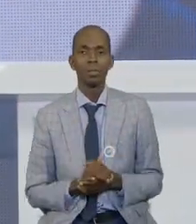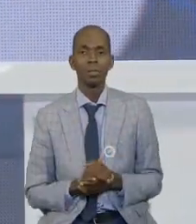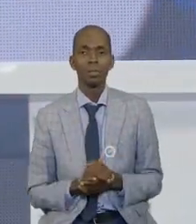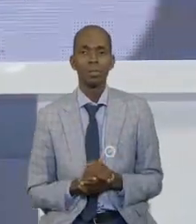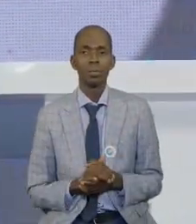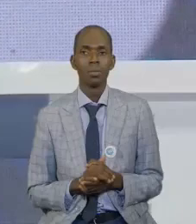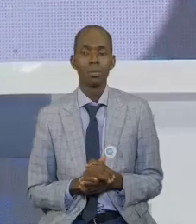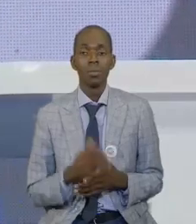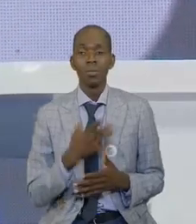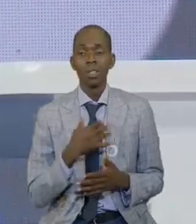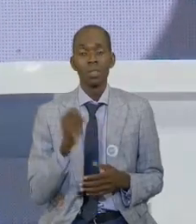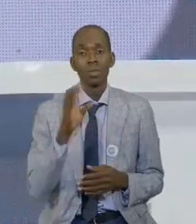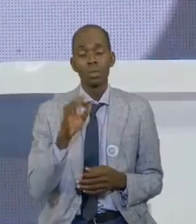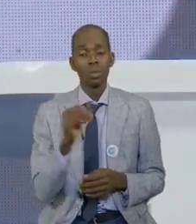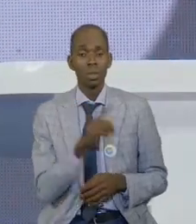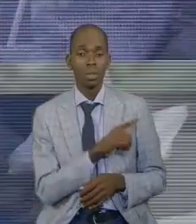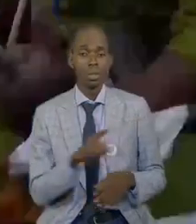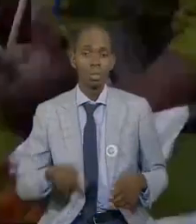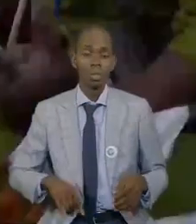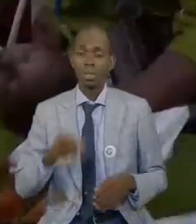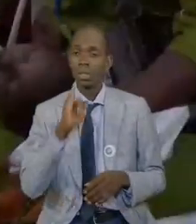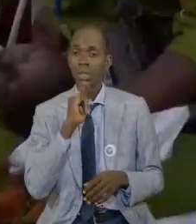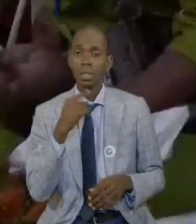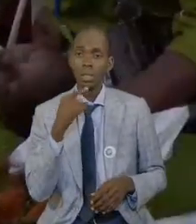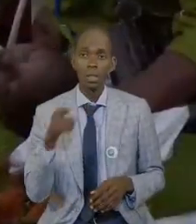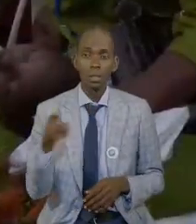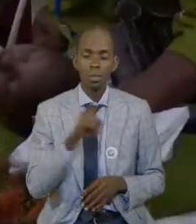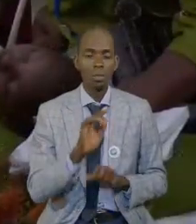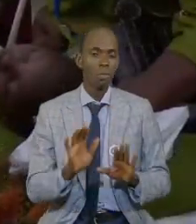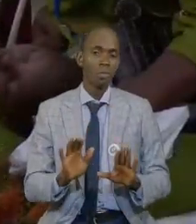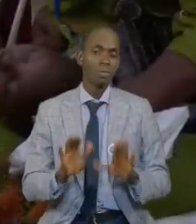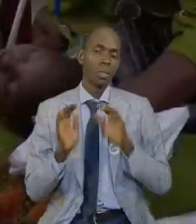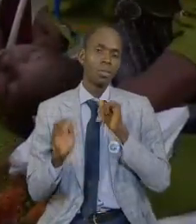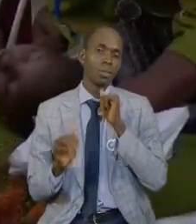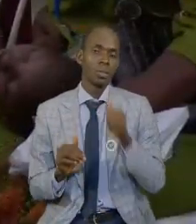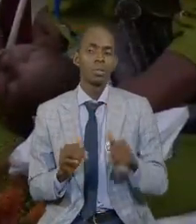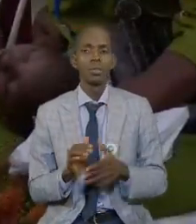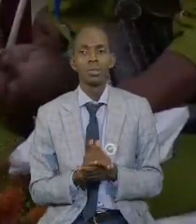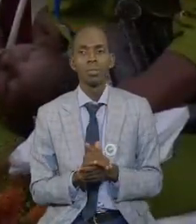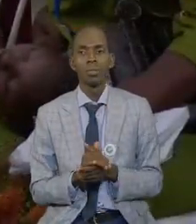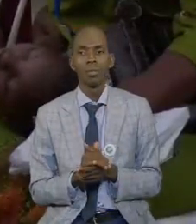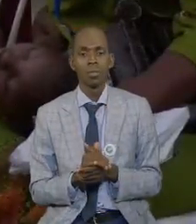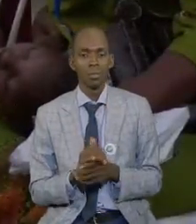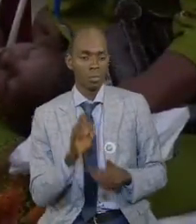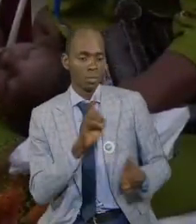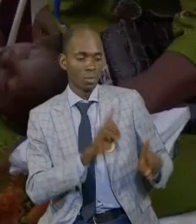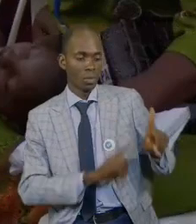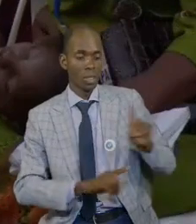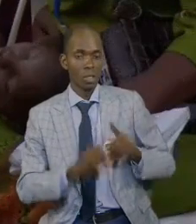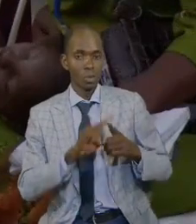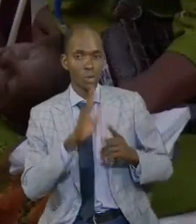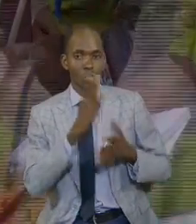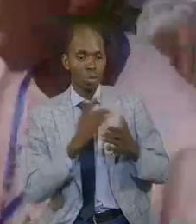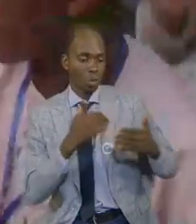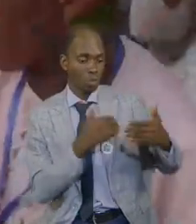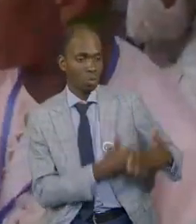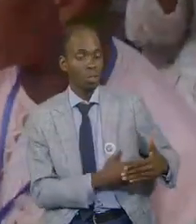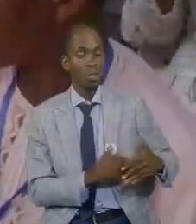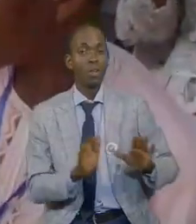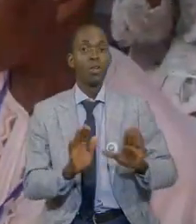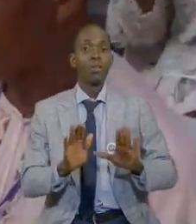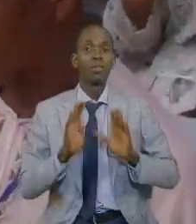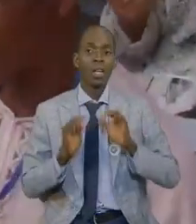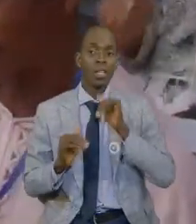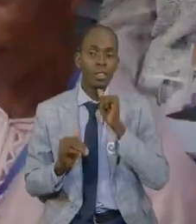so the Lord is telling you fear not tell your brother your sister there fear enough